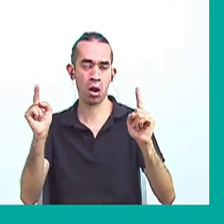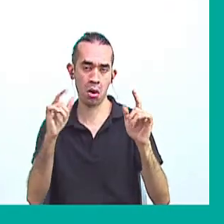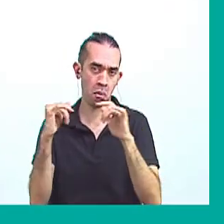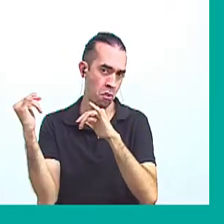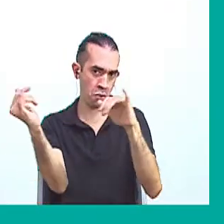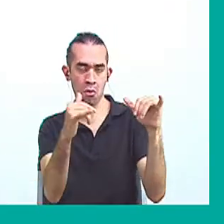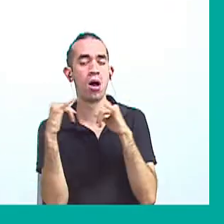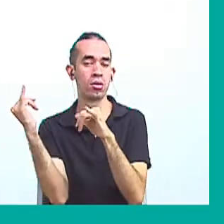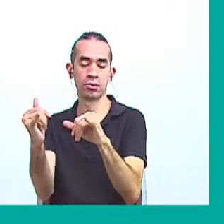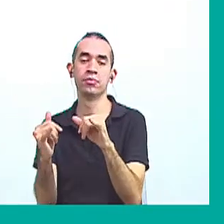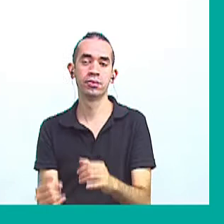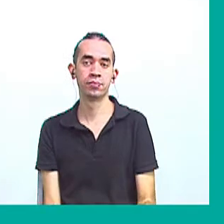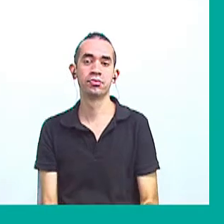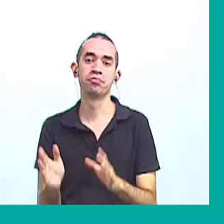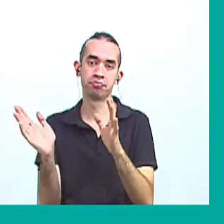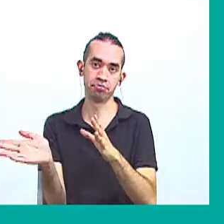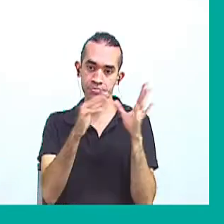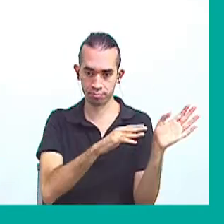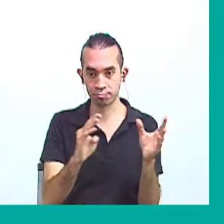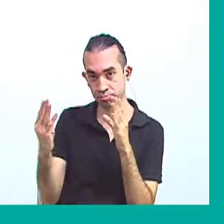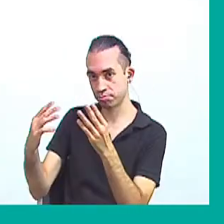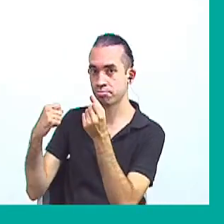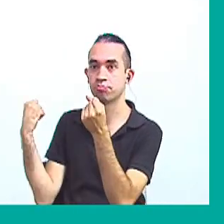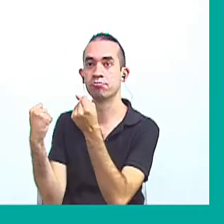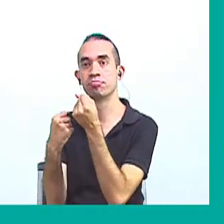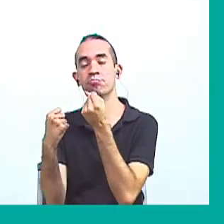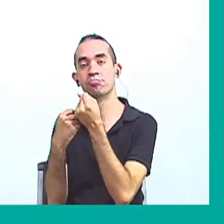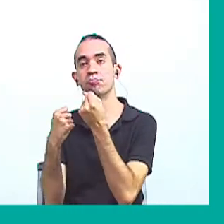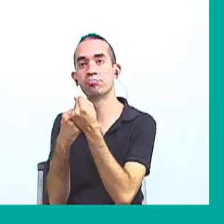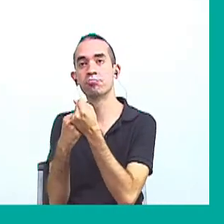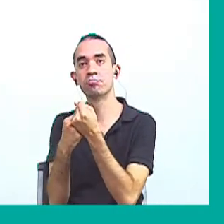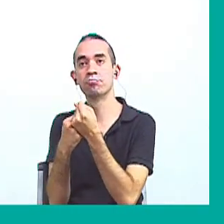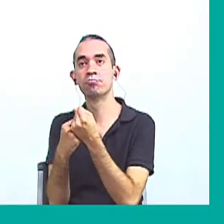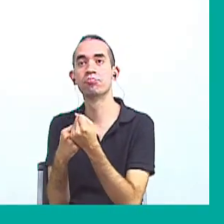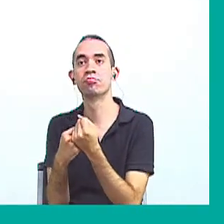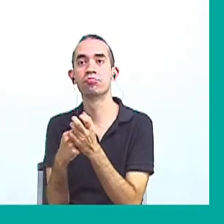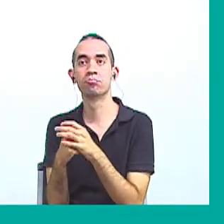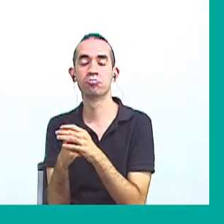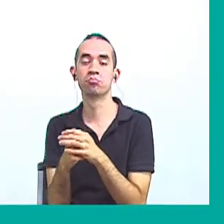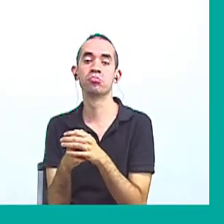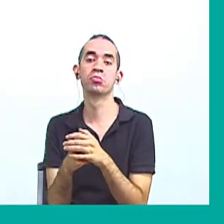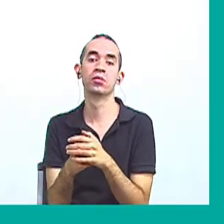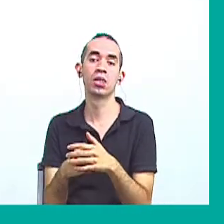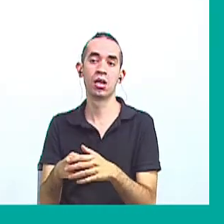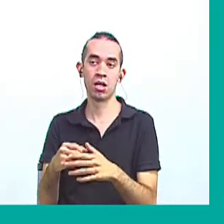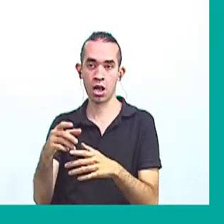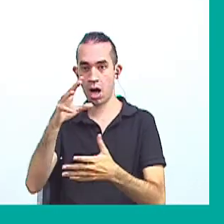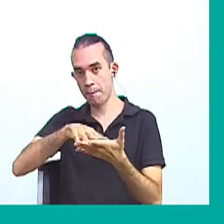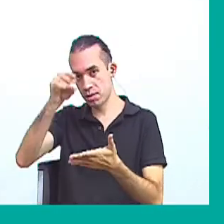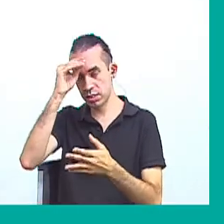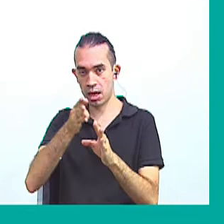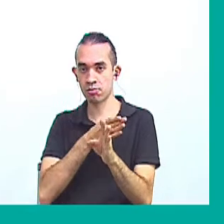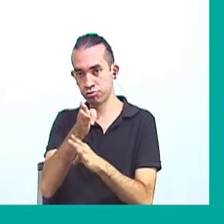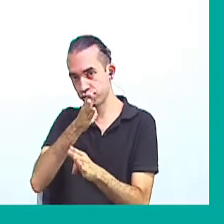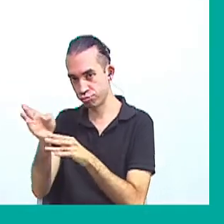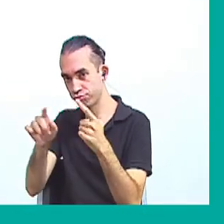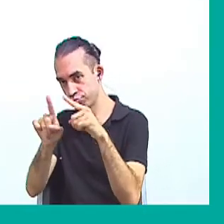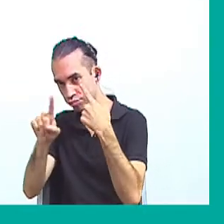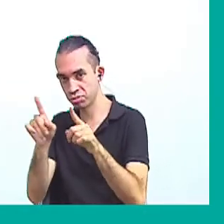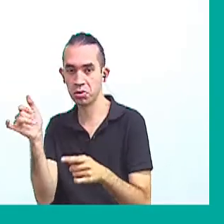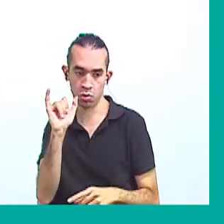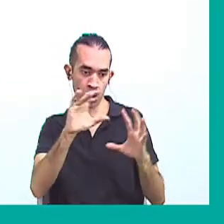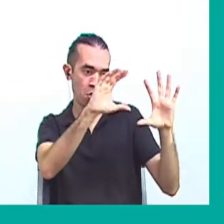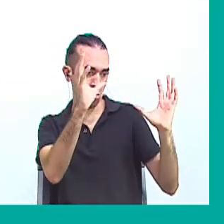else. Now, let's look at the parts of the pros. We see that interdisciplinary learning, similar to the real-world skills, are